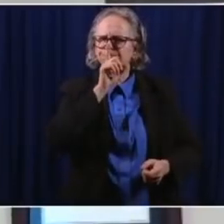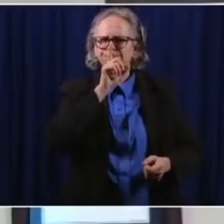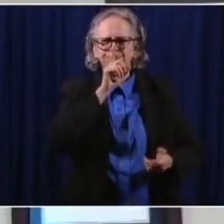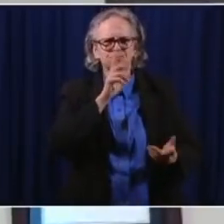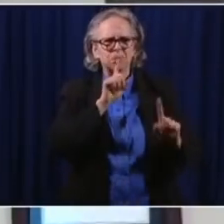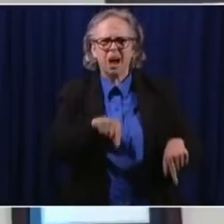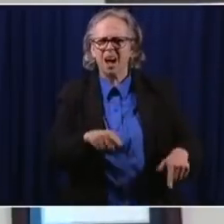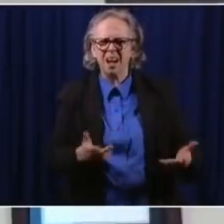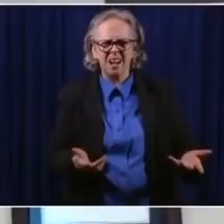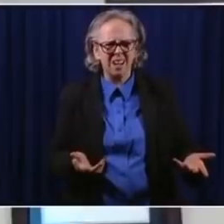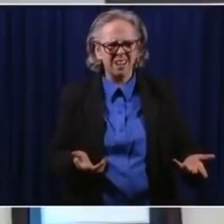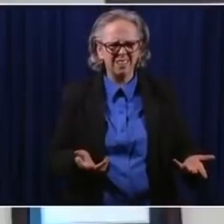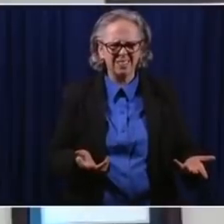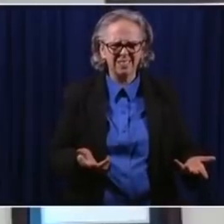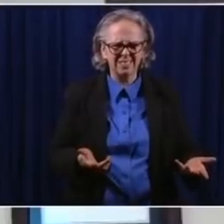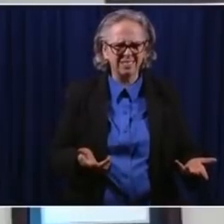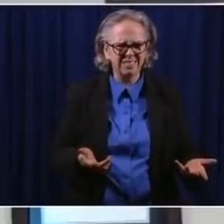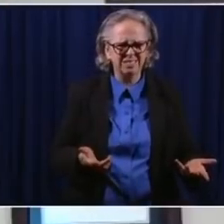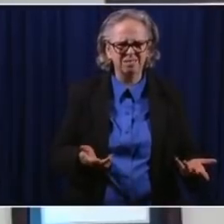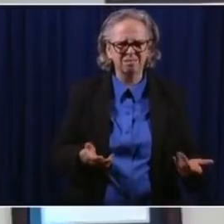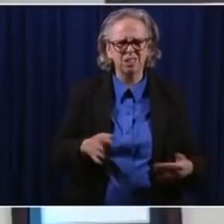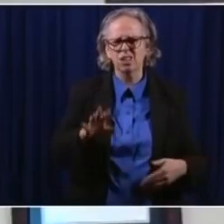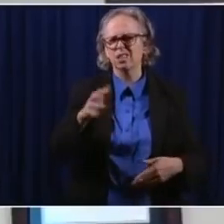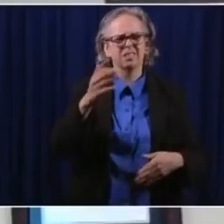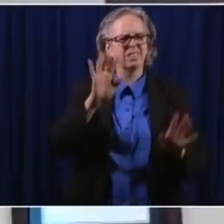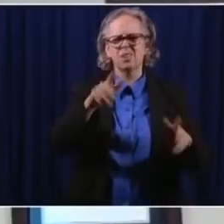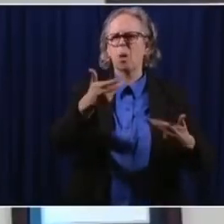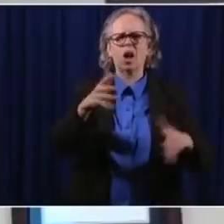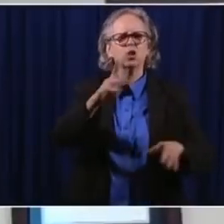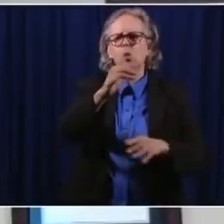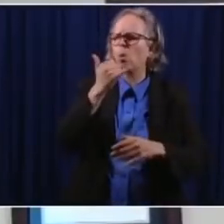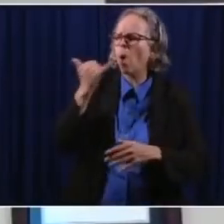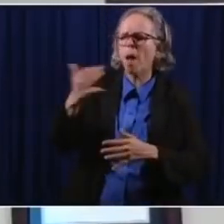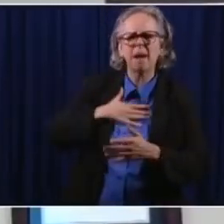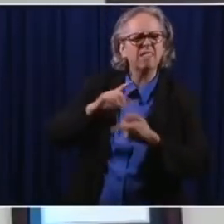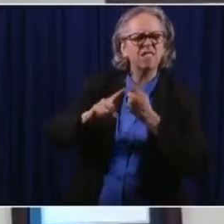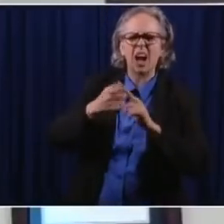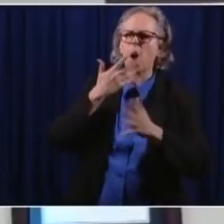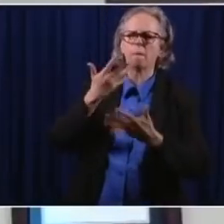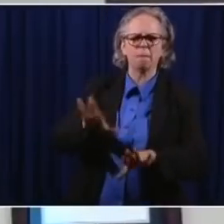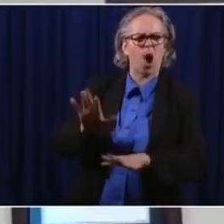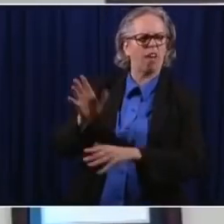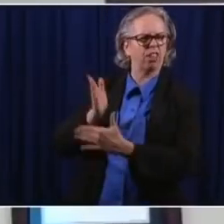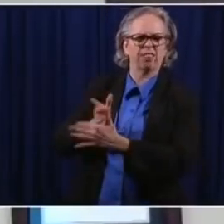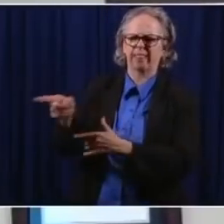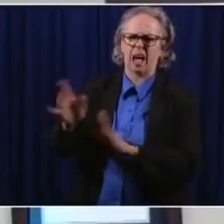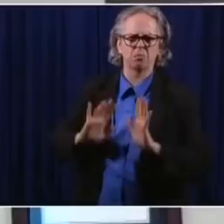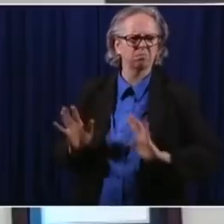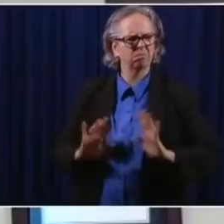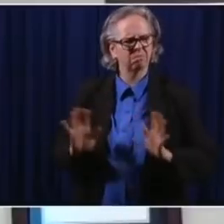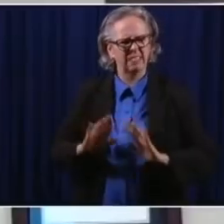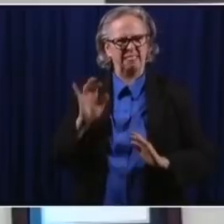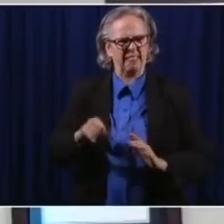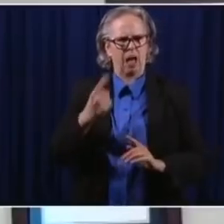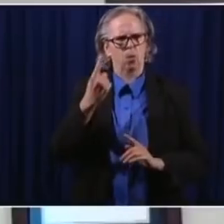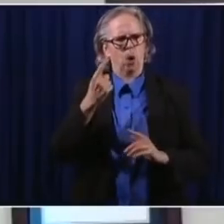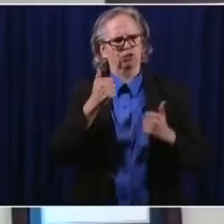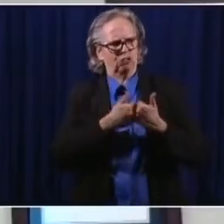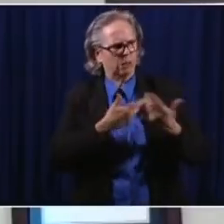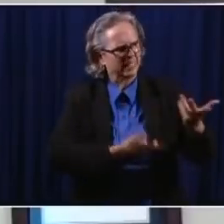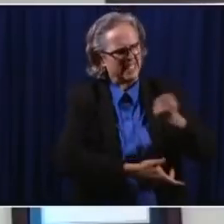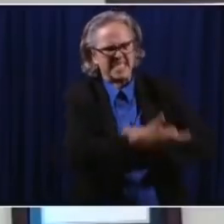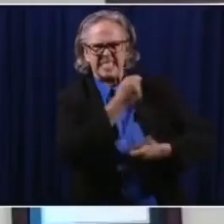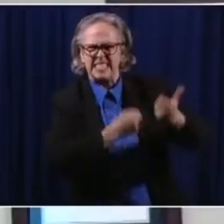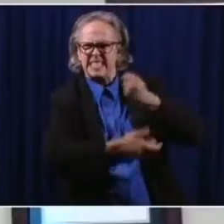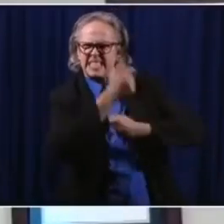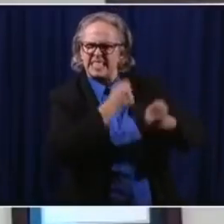friends. But really, contact notification and that tracing process and working with public health is really the